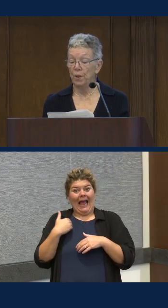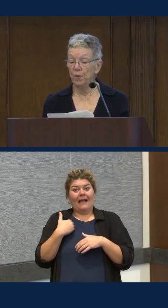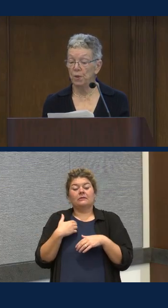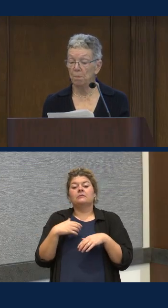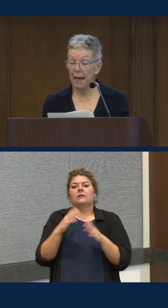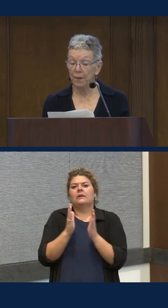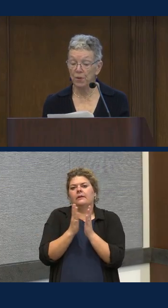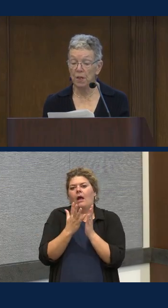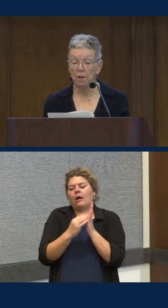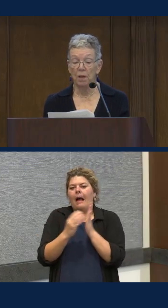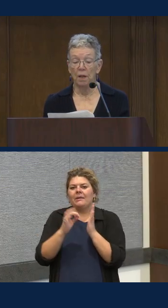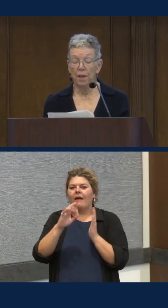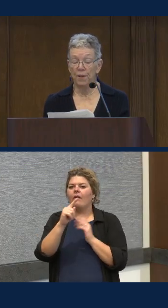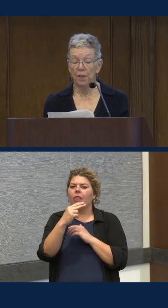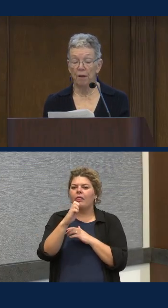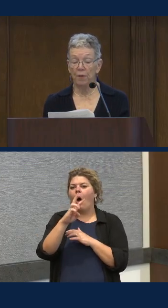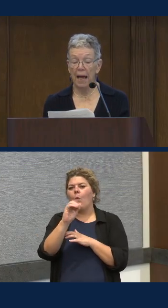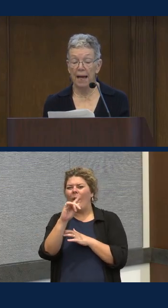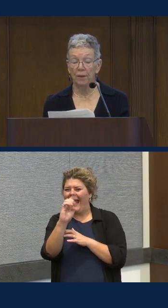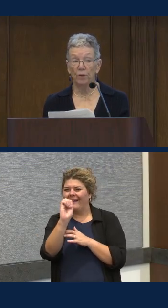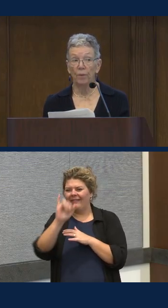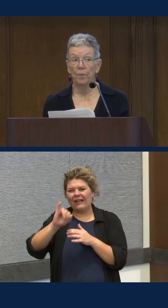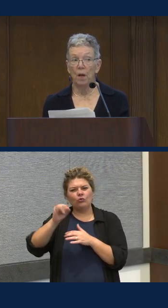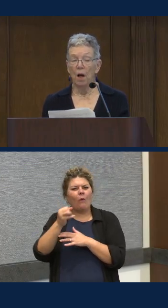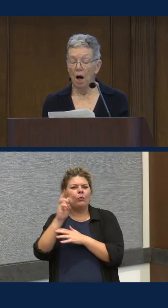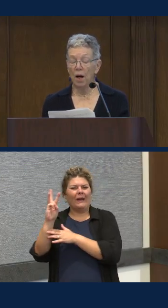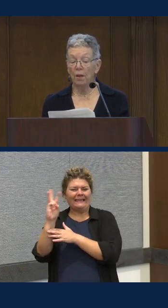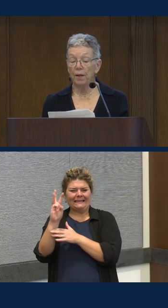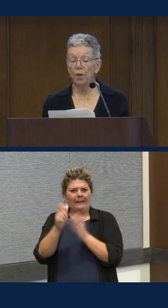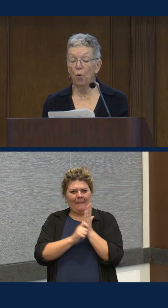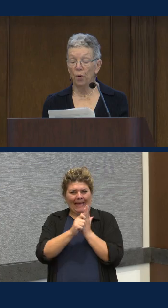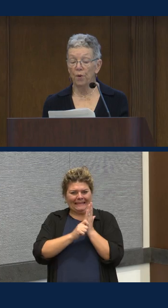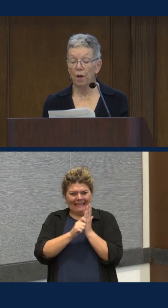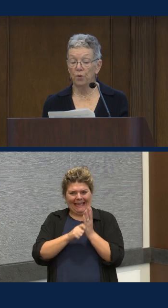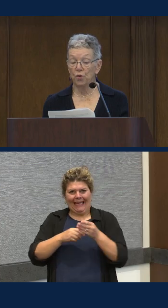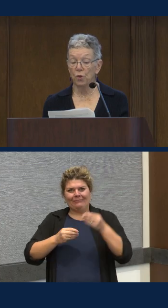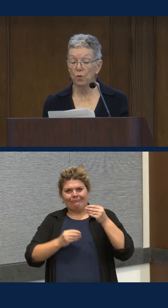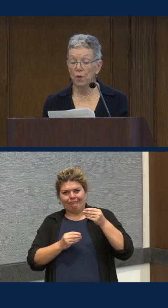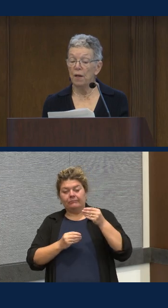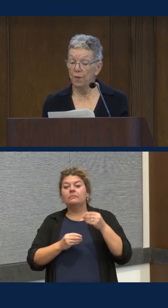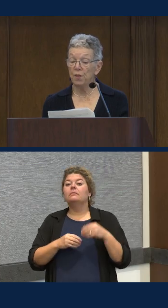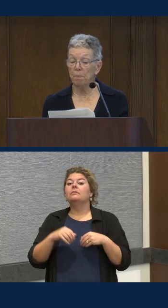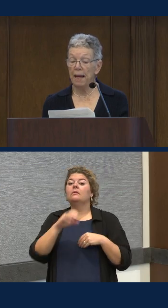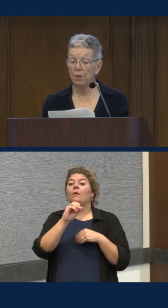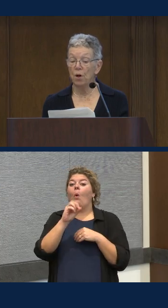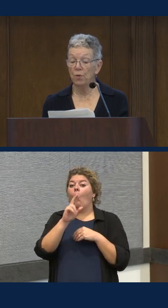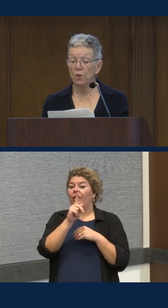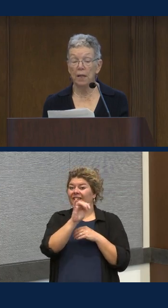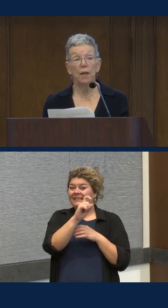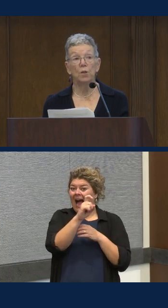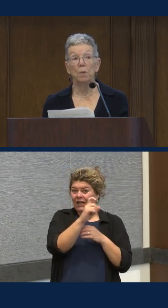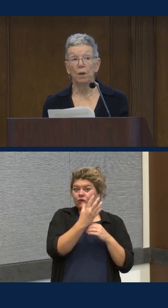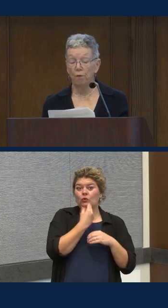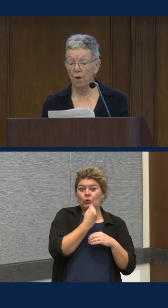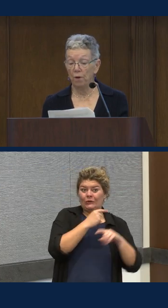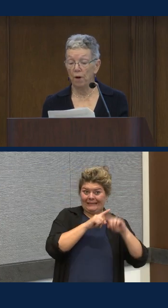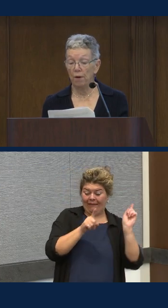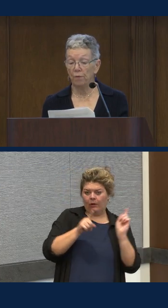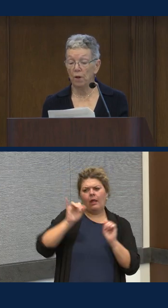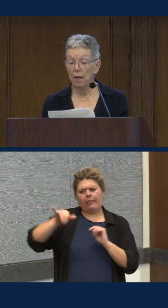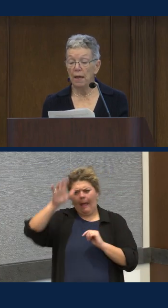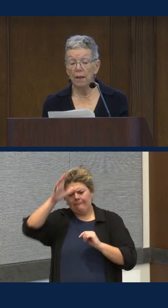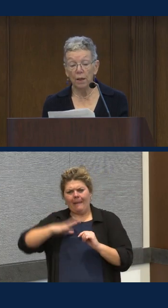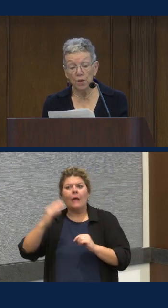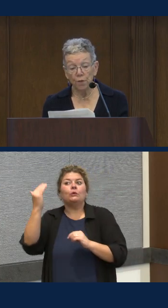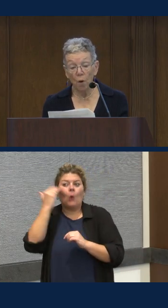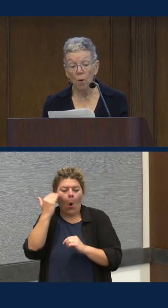the Witness's magazine, in his left hand. Unlike the Orthodox Jews, this man knows that he is being